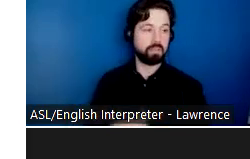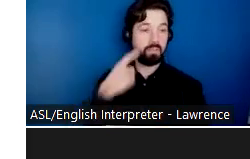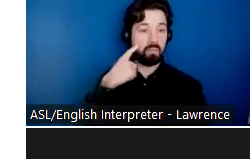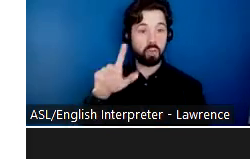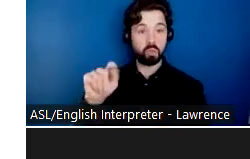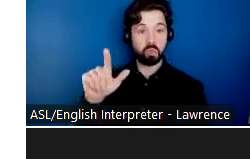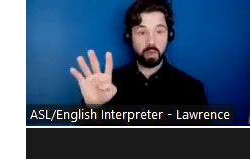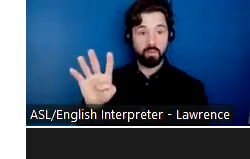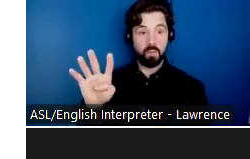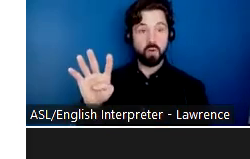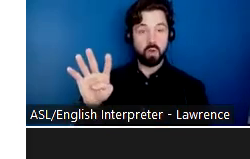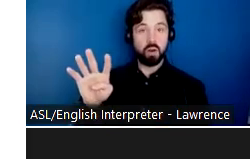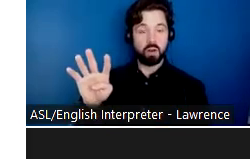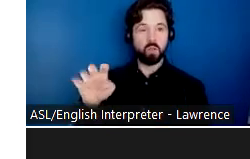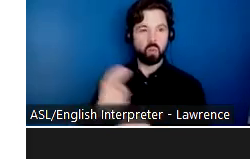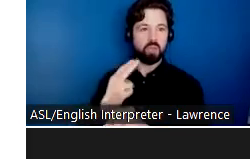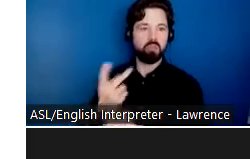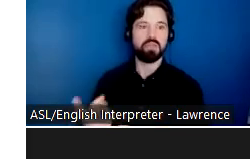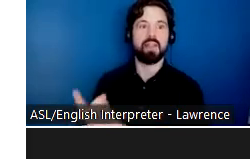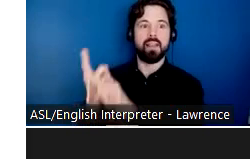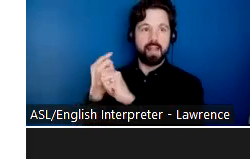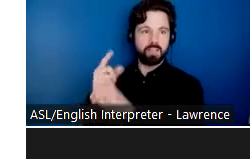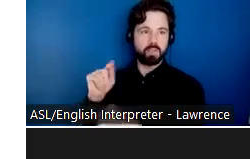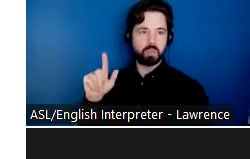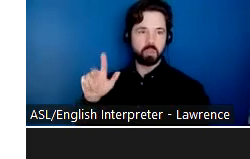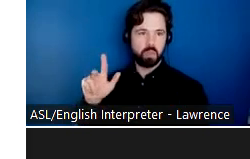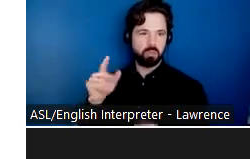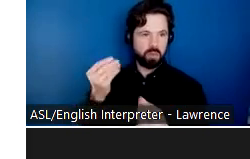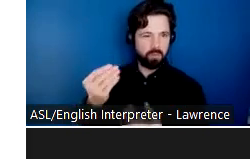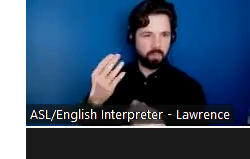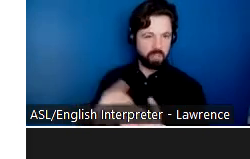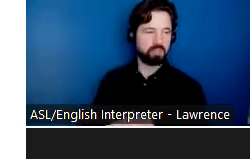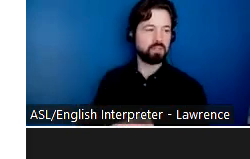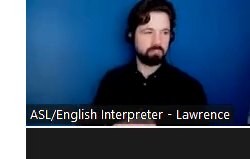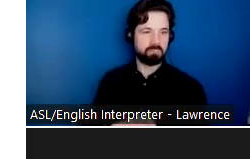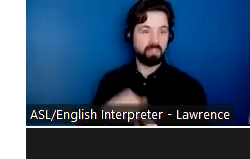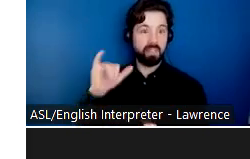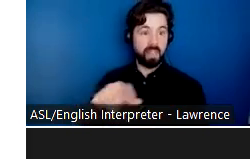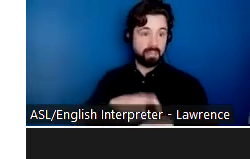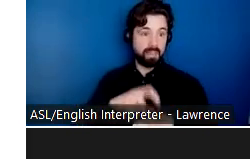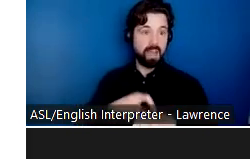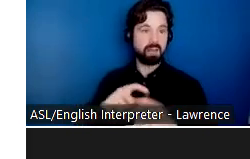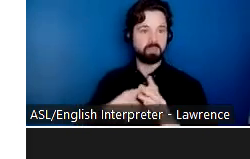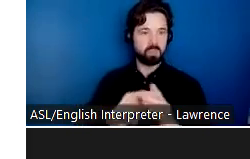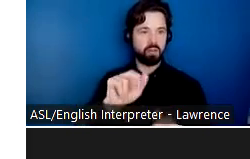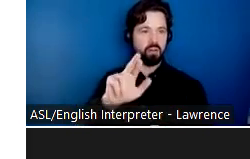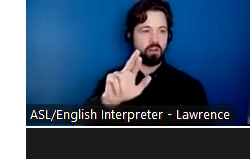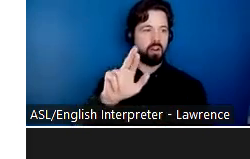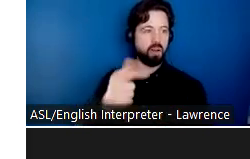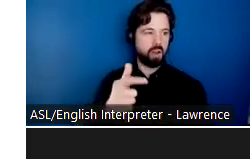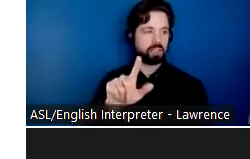our previous instructional school year. We are referring to the time period of August 1st, 2023 through